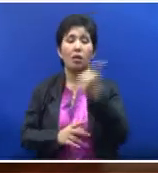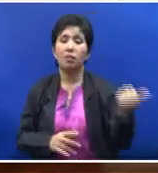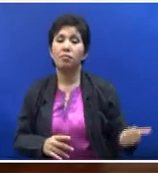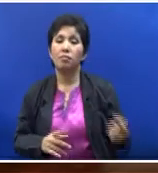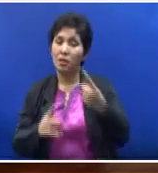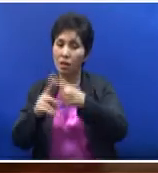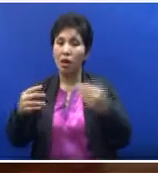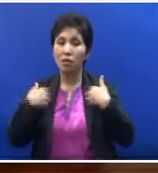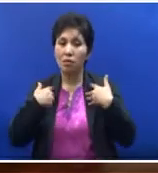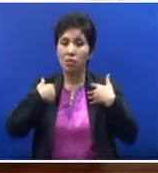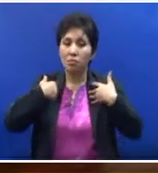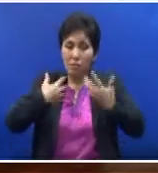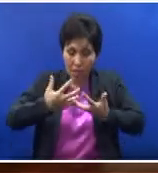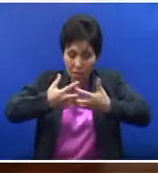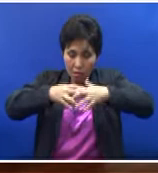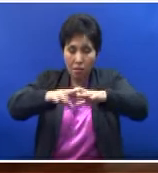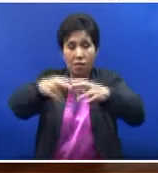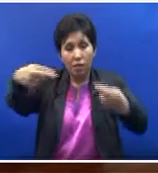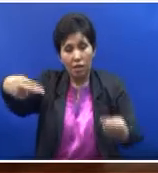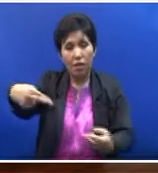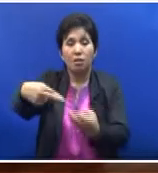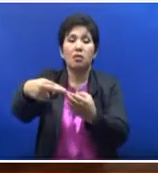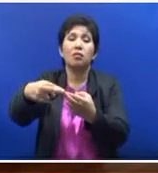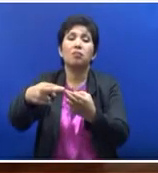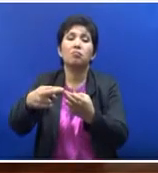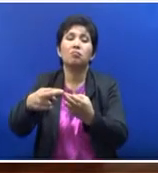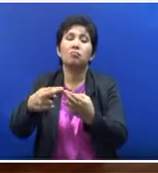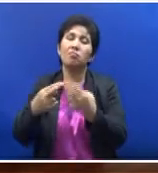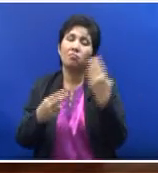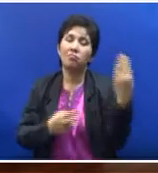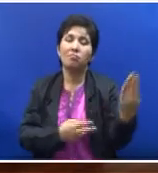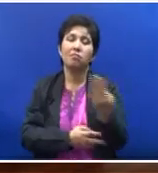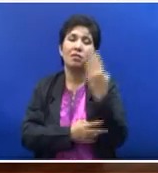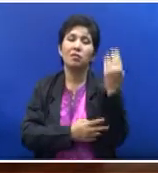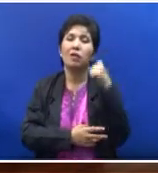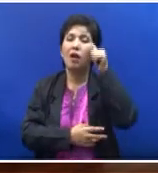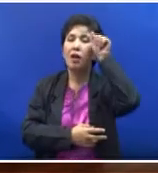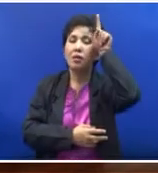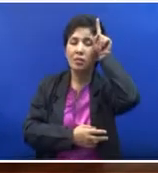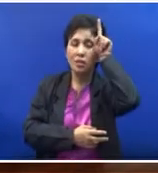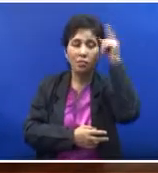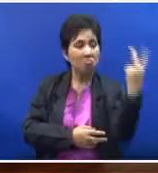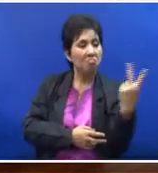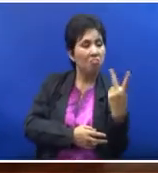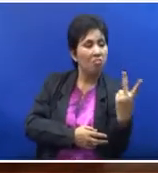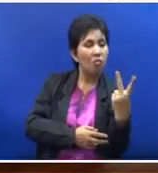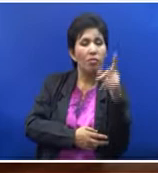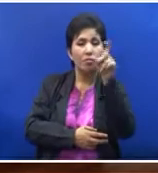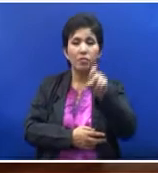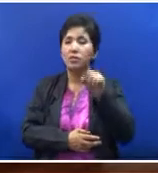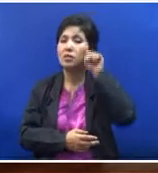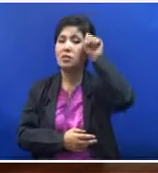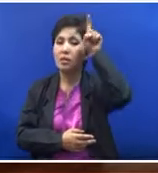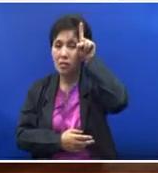are interrelated, therefore they need to have mutual understanding in order to understand, right? In order to